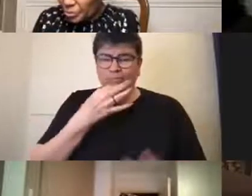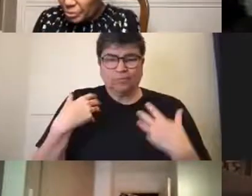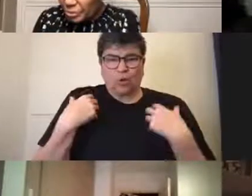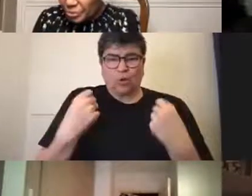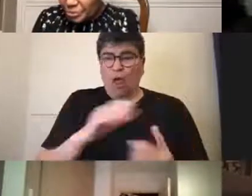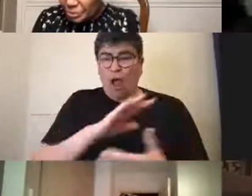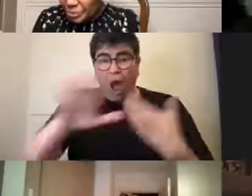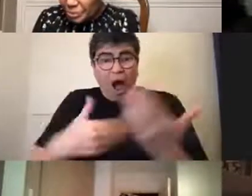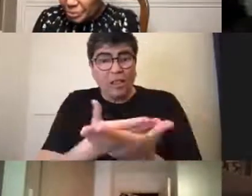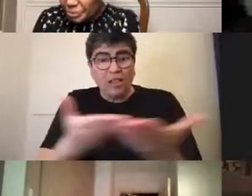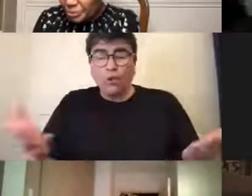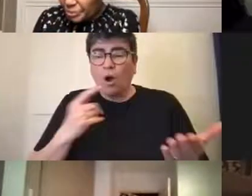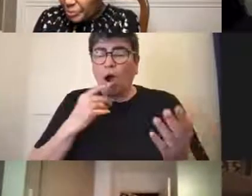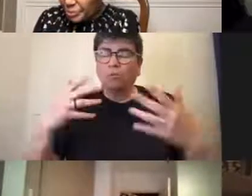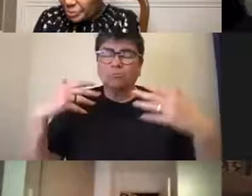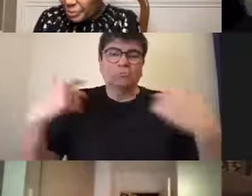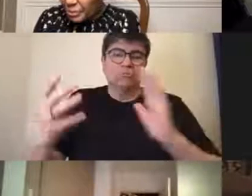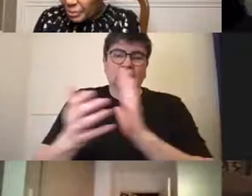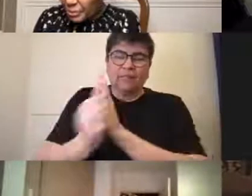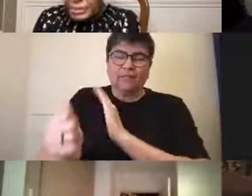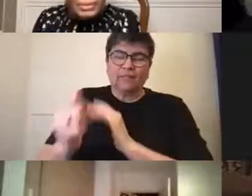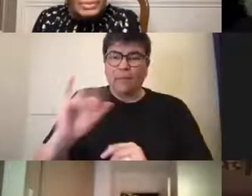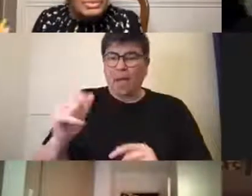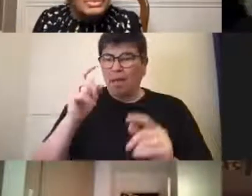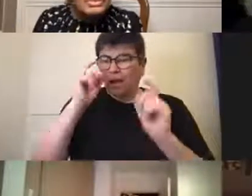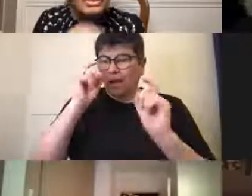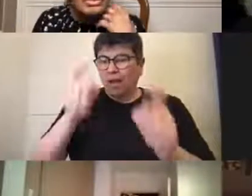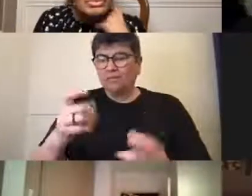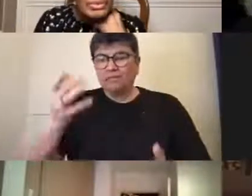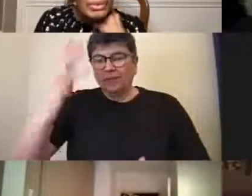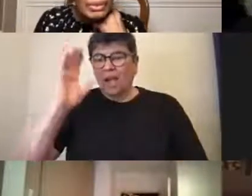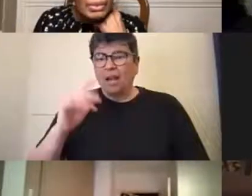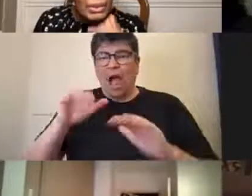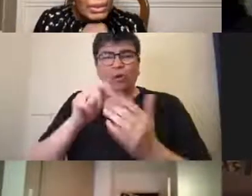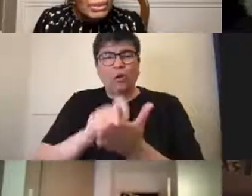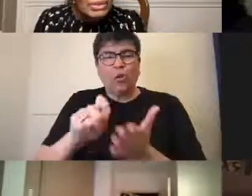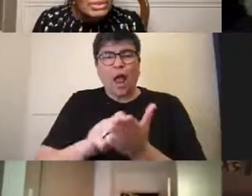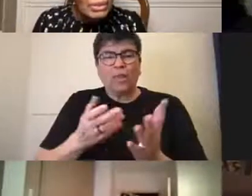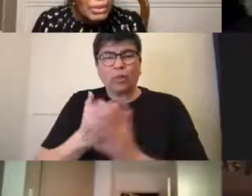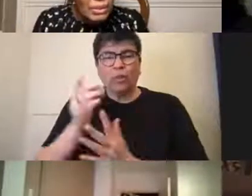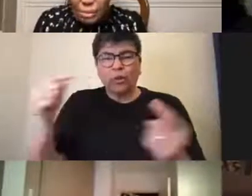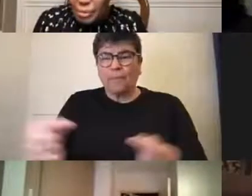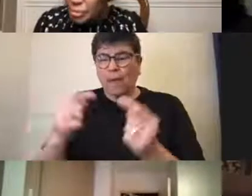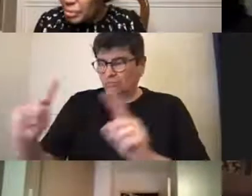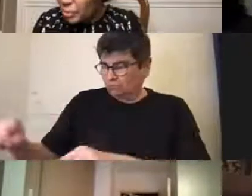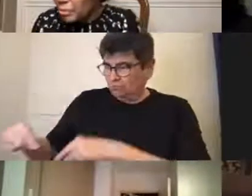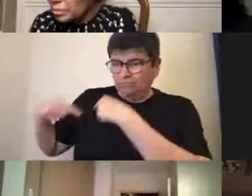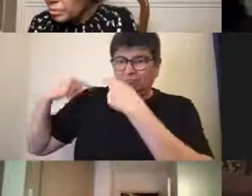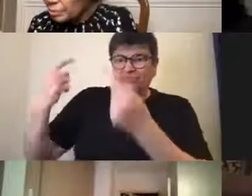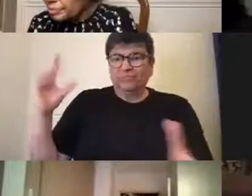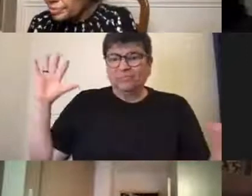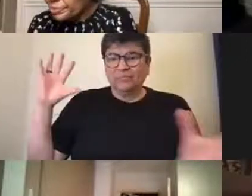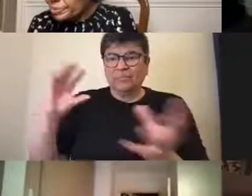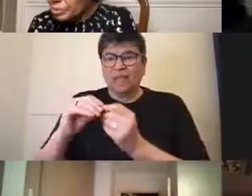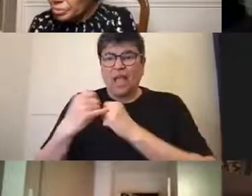you are tremendously gifted by God. Just how do you write through the pain of all that we've been through as a